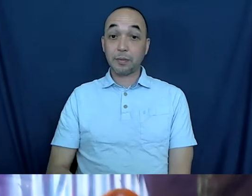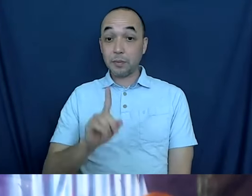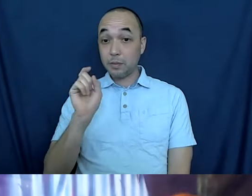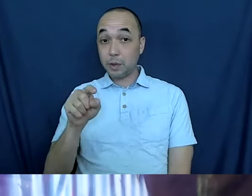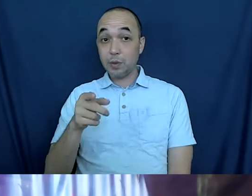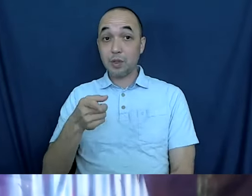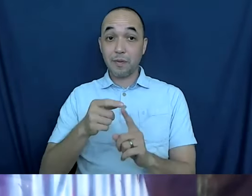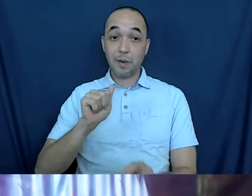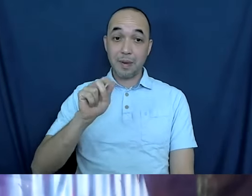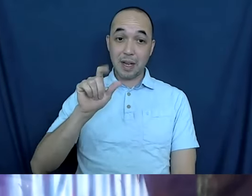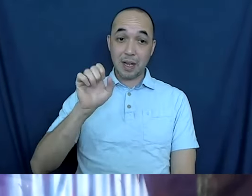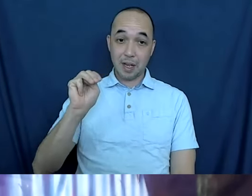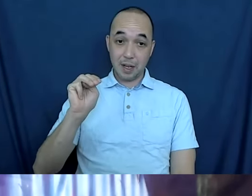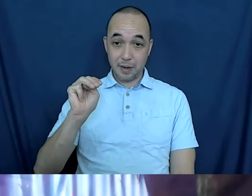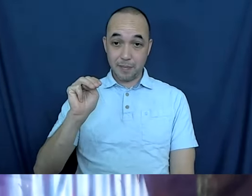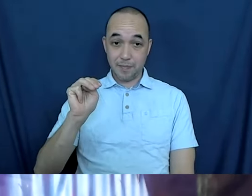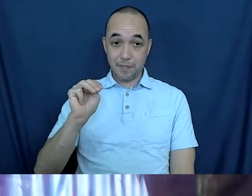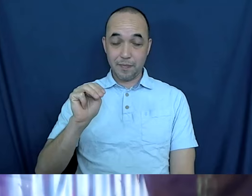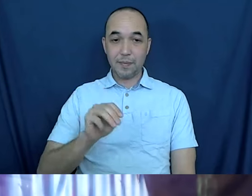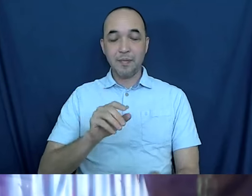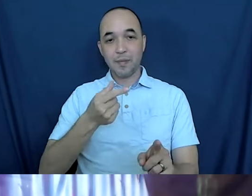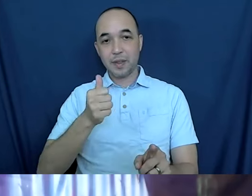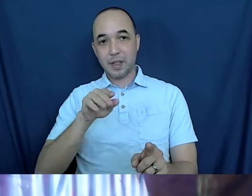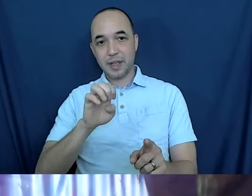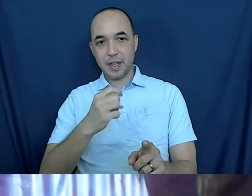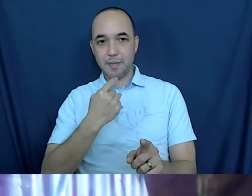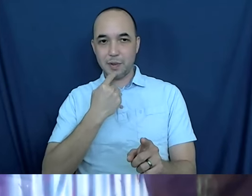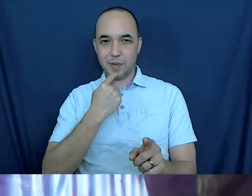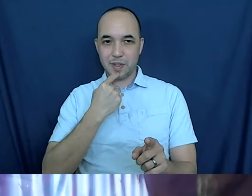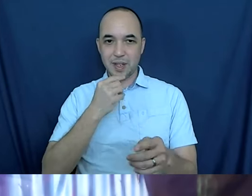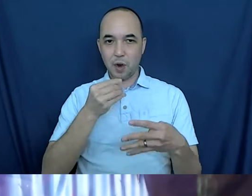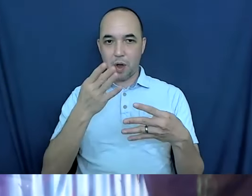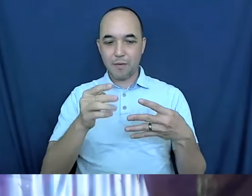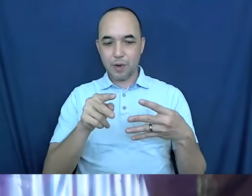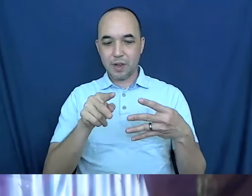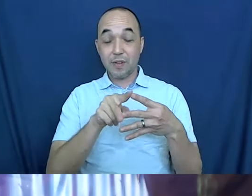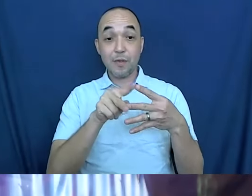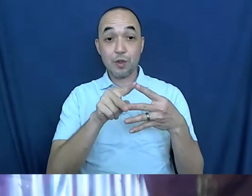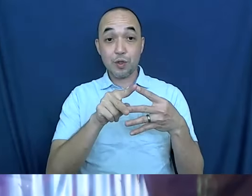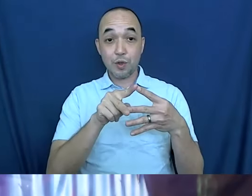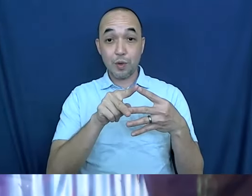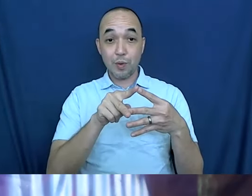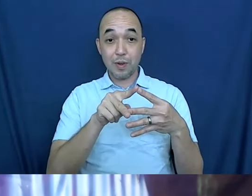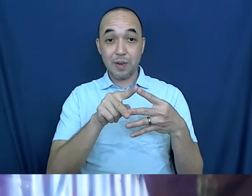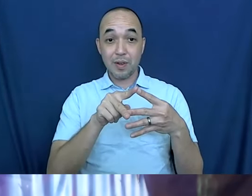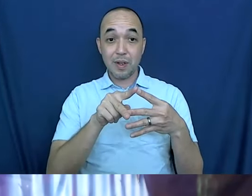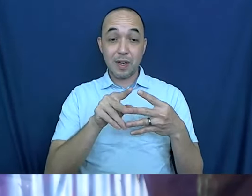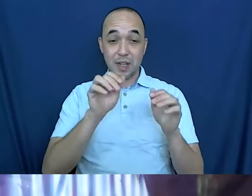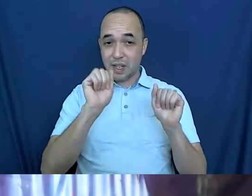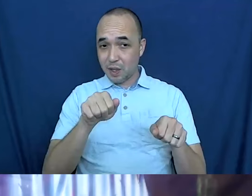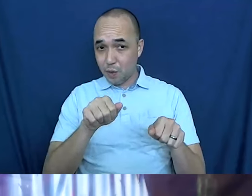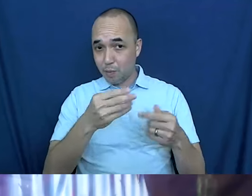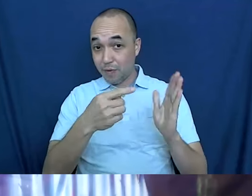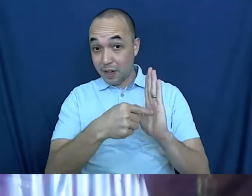from Adam for you, Gabe. You mentioned giving two steps out of four. Could you give us an example of a puzzle in action briefly?